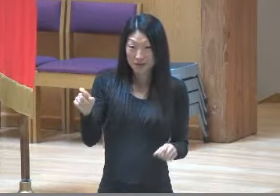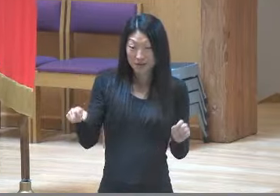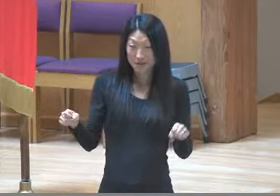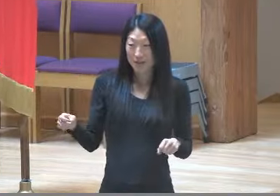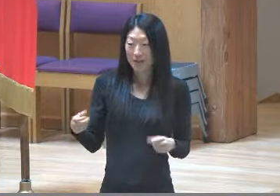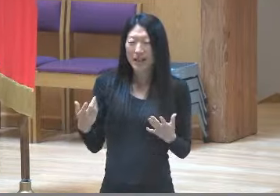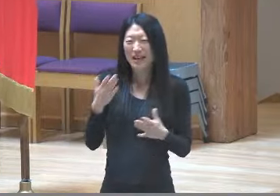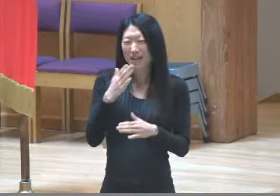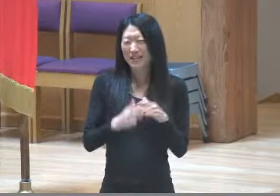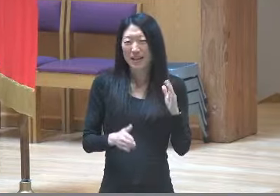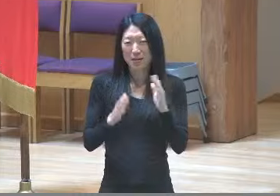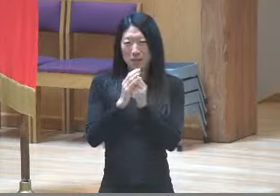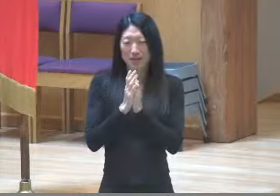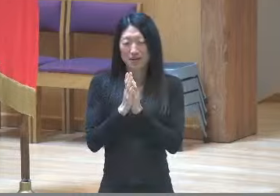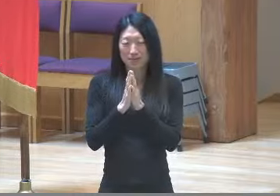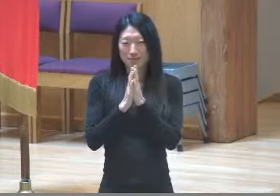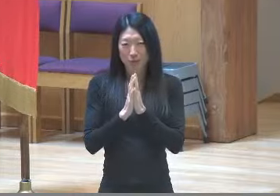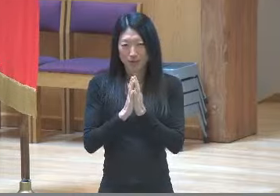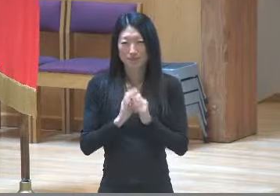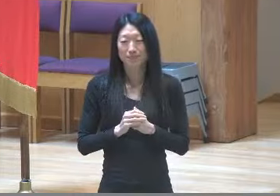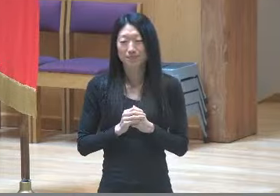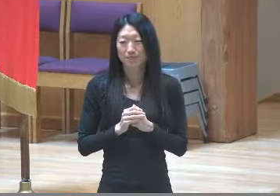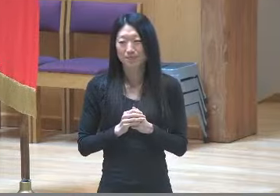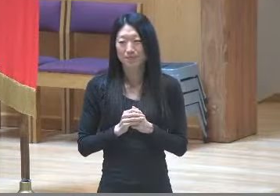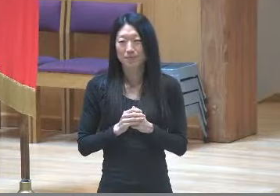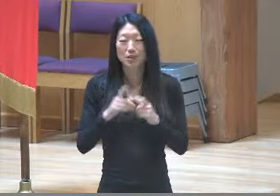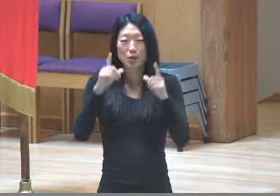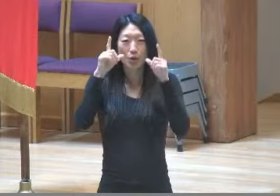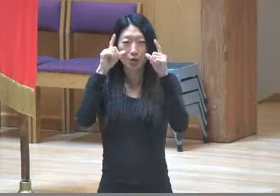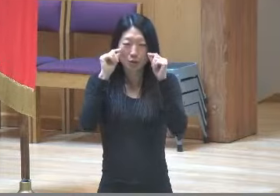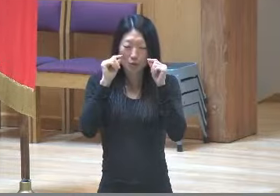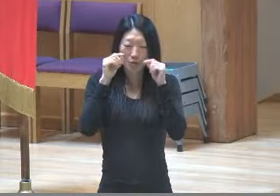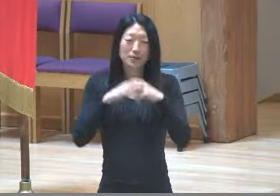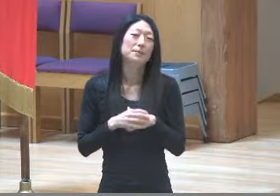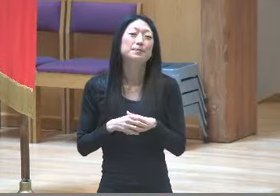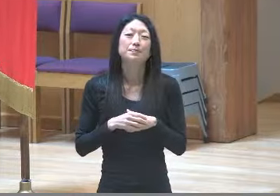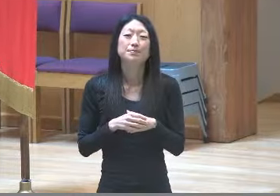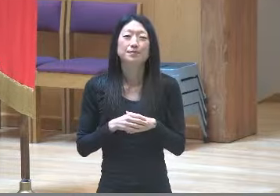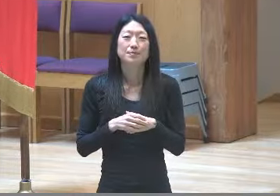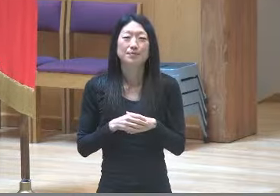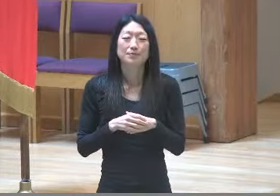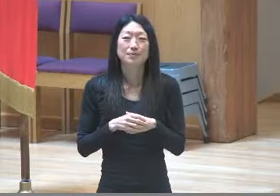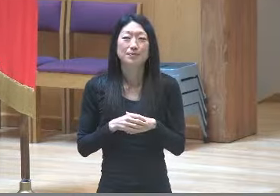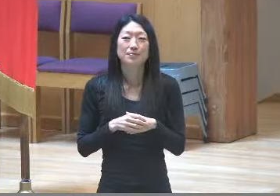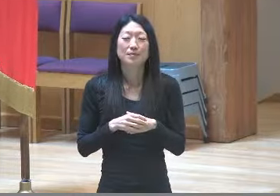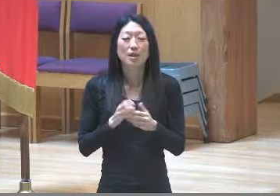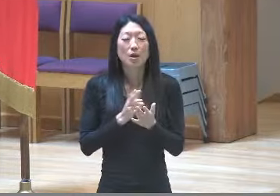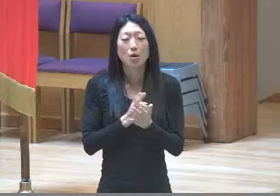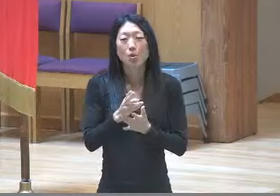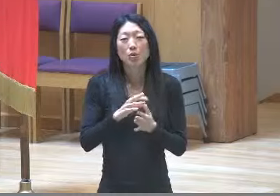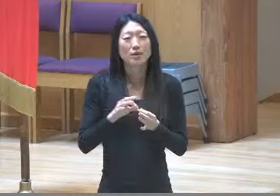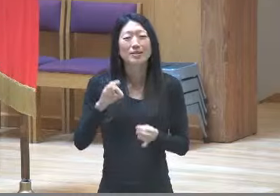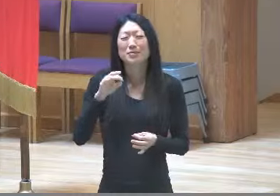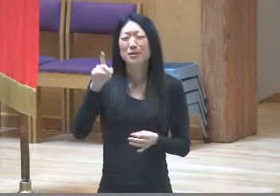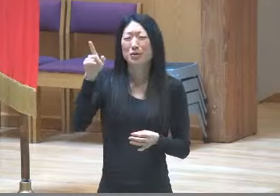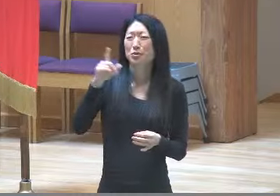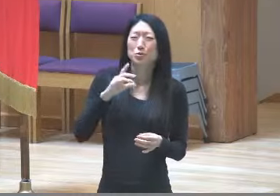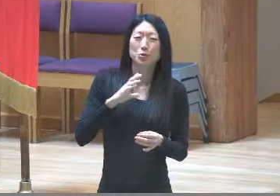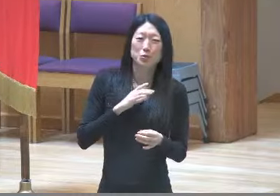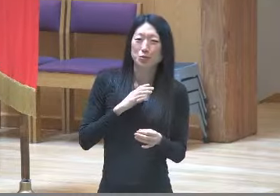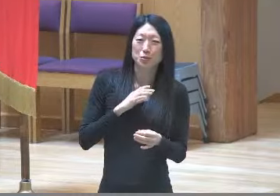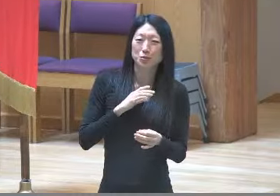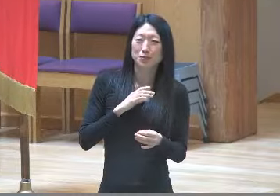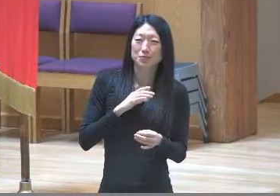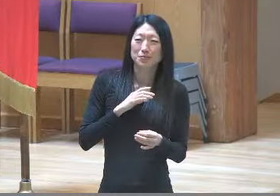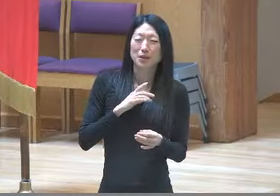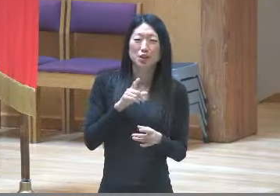Let's end with a prayer. So I want you to close your eyes. I would think, Holy Spirit, you're so cool.